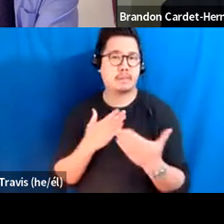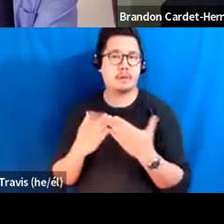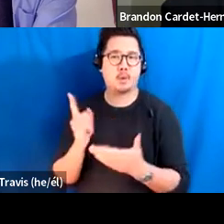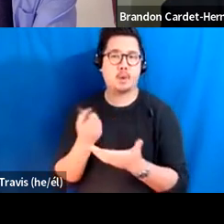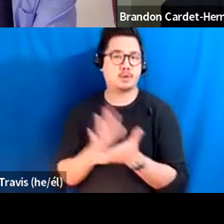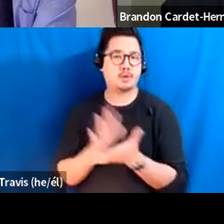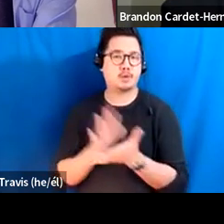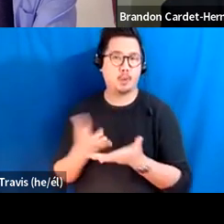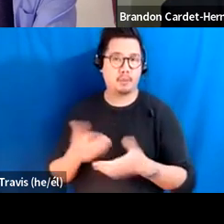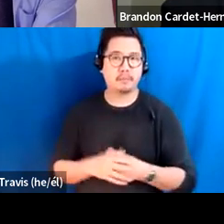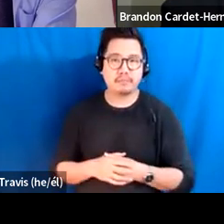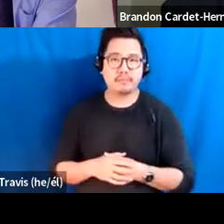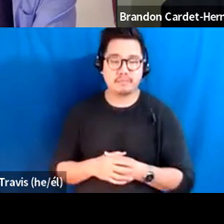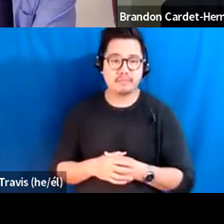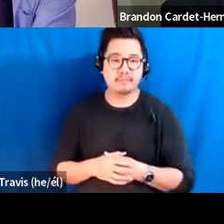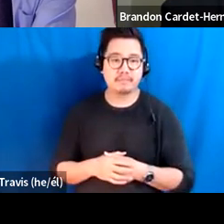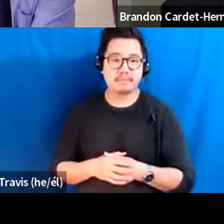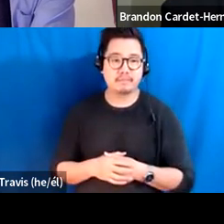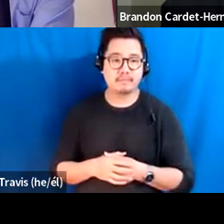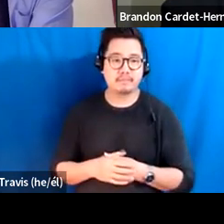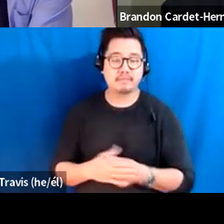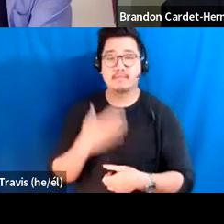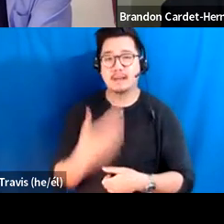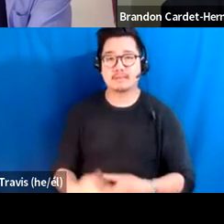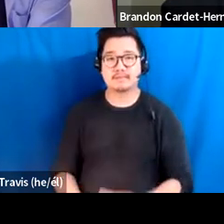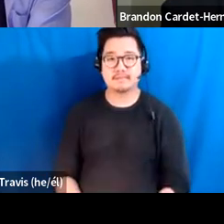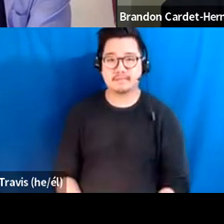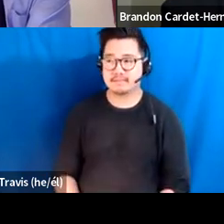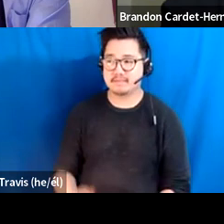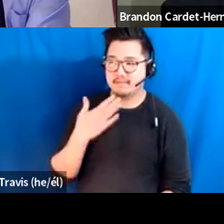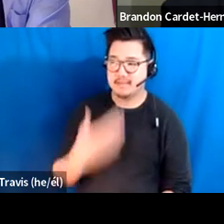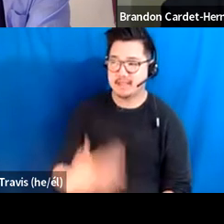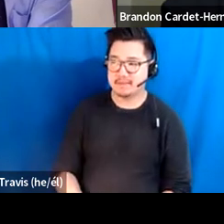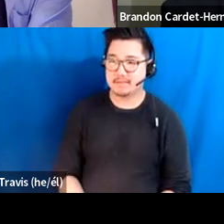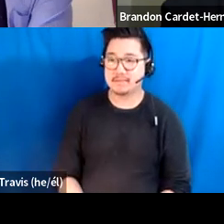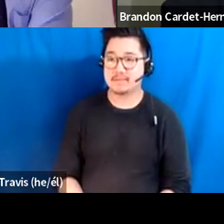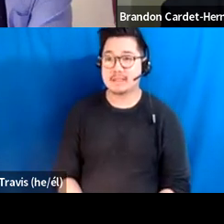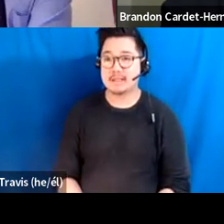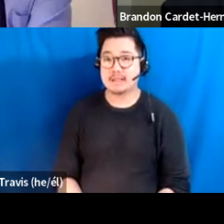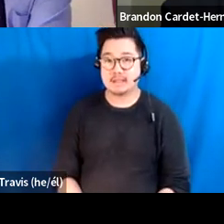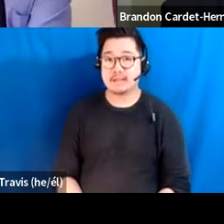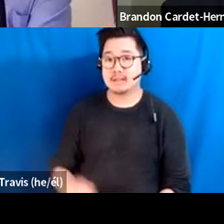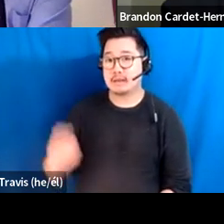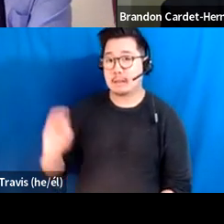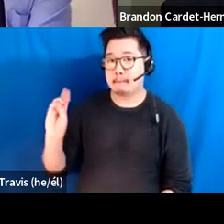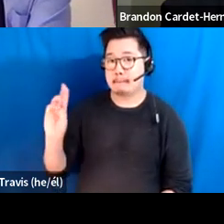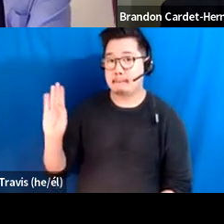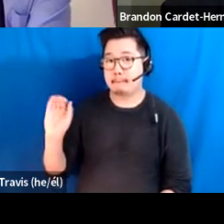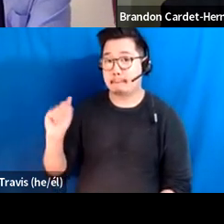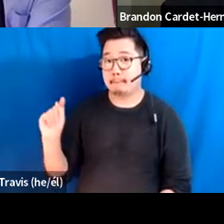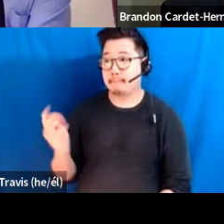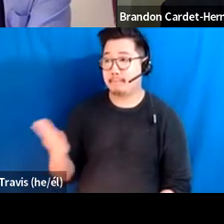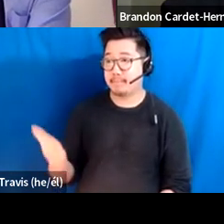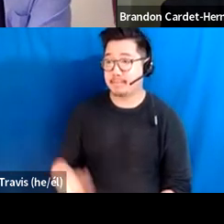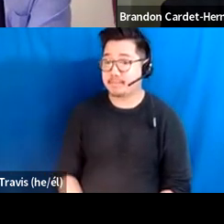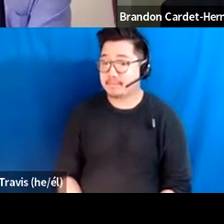is located thank you thank you mr butt i had a school board